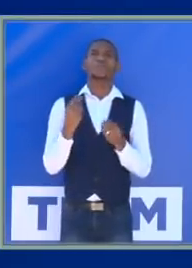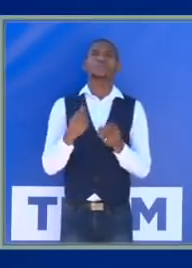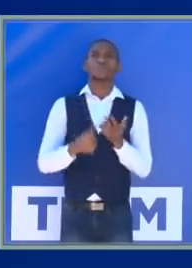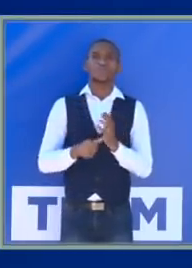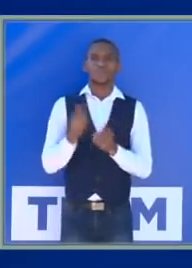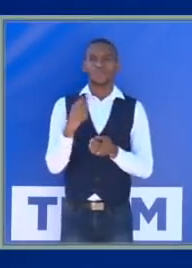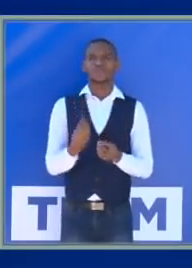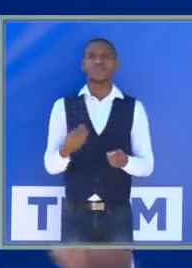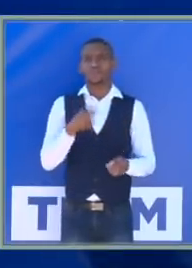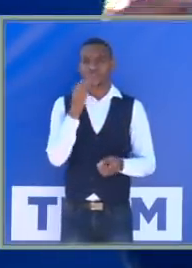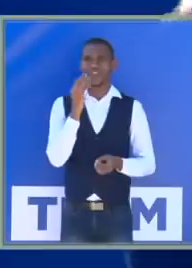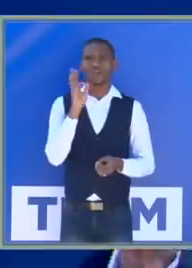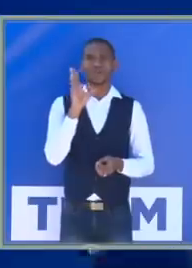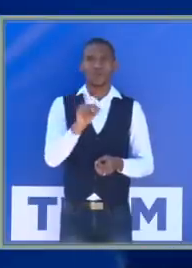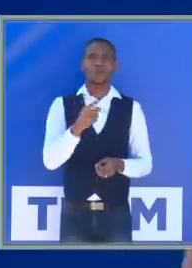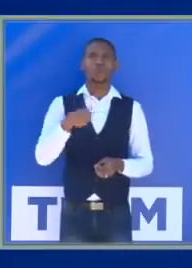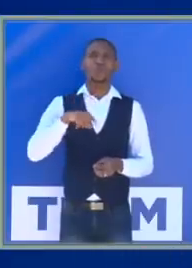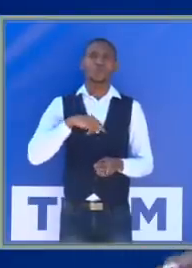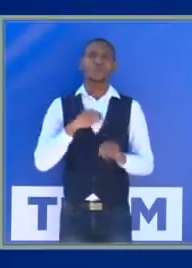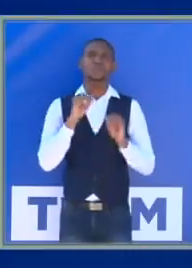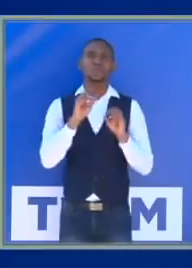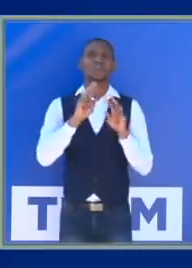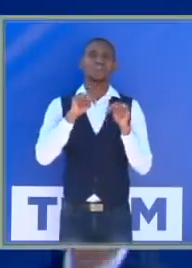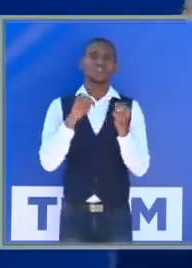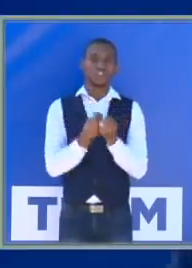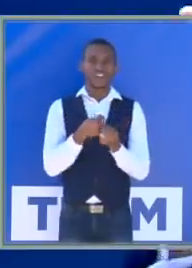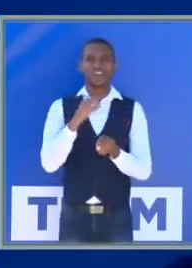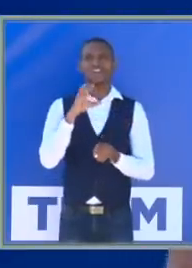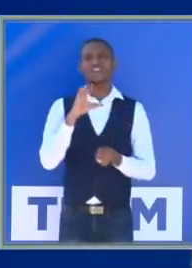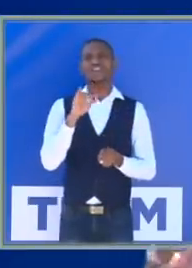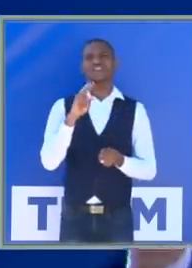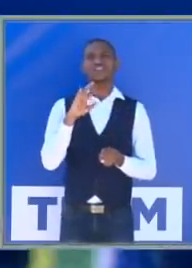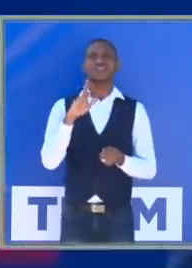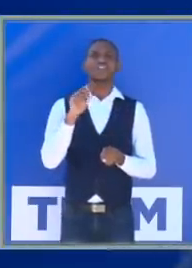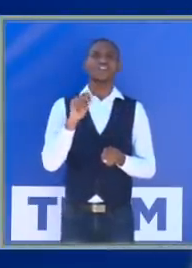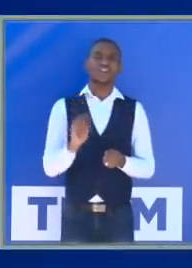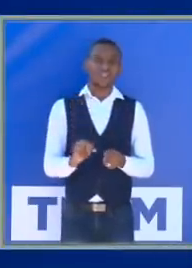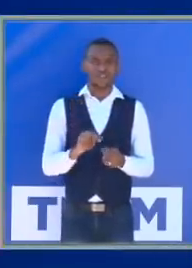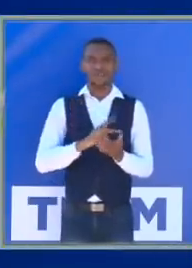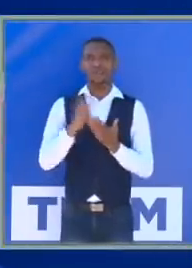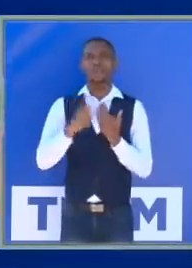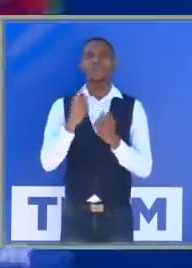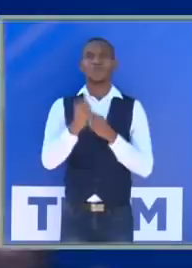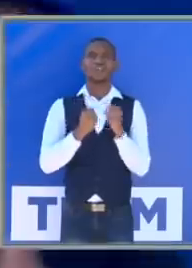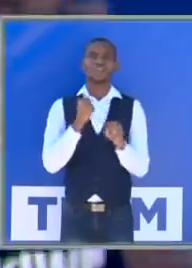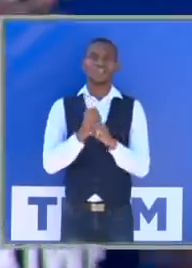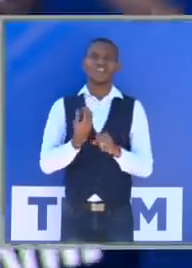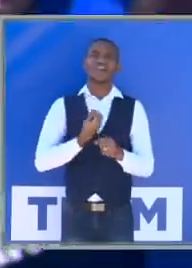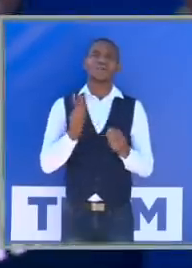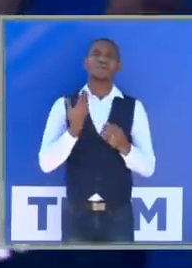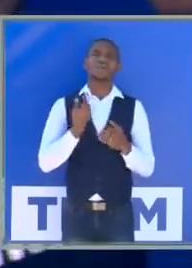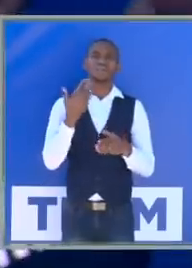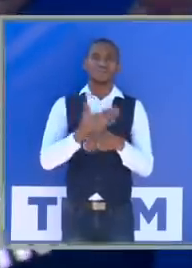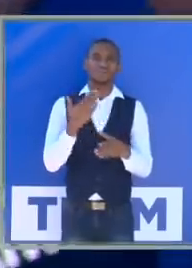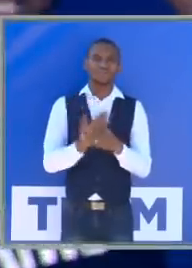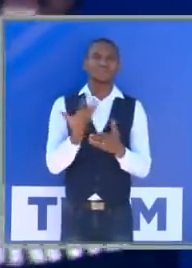here to say no. Let's put a national civilian program where for 1 year young people can work and get an